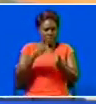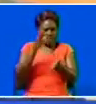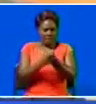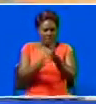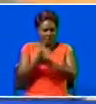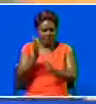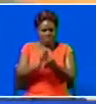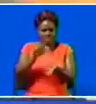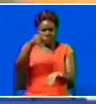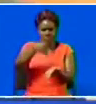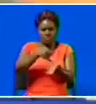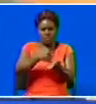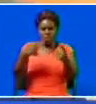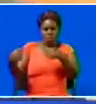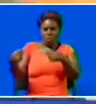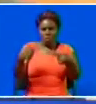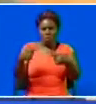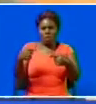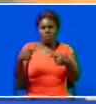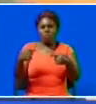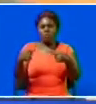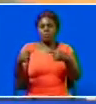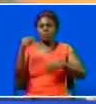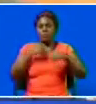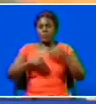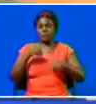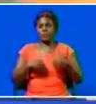the fight against corruption.